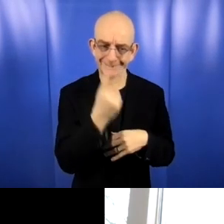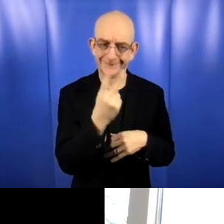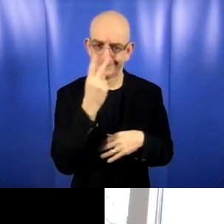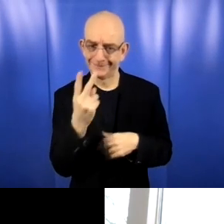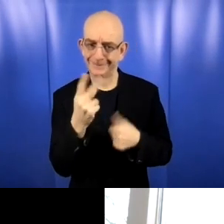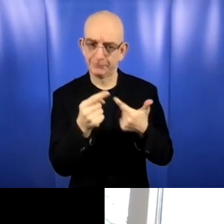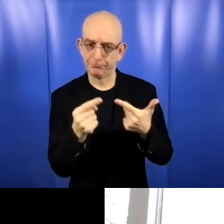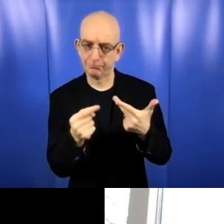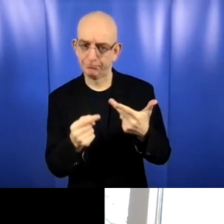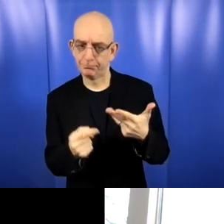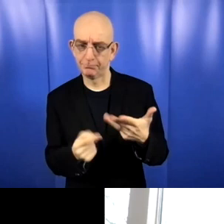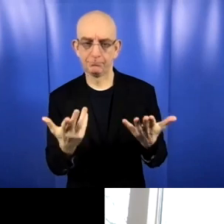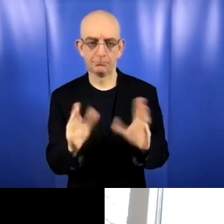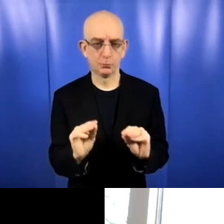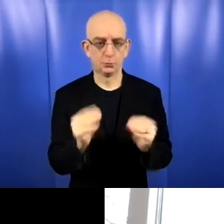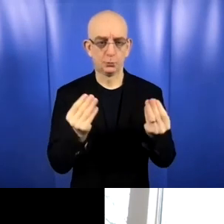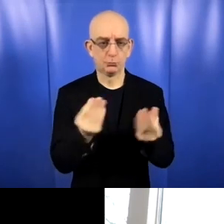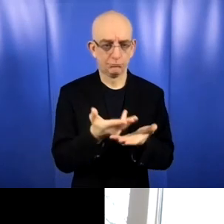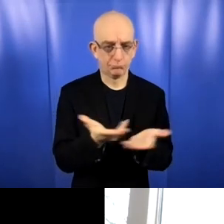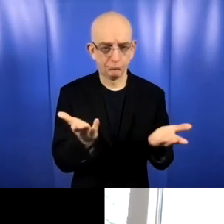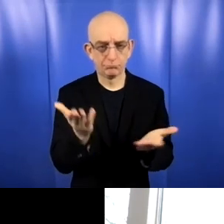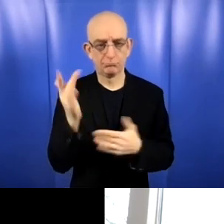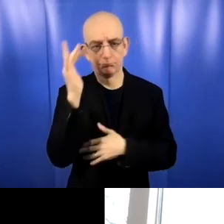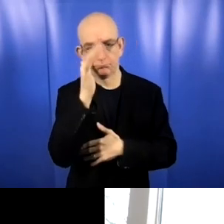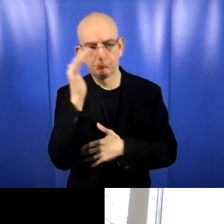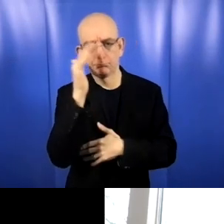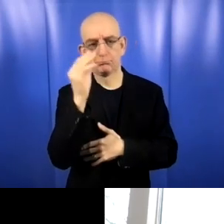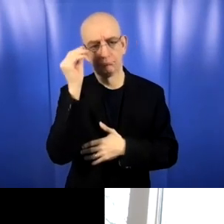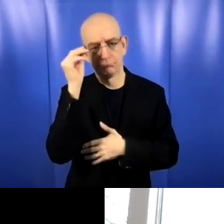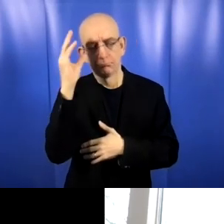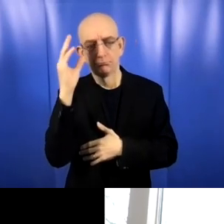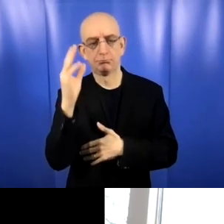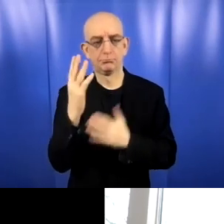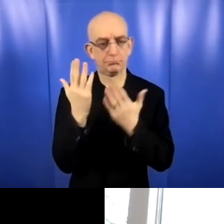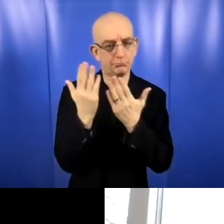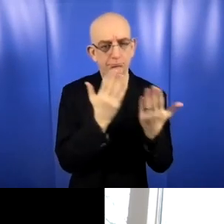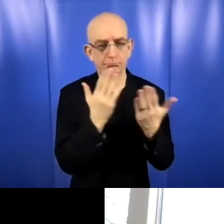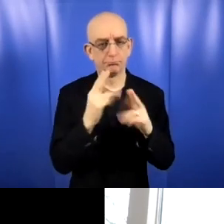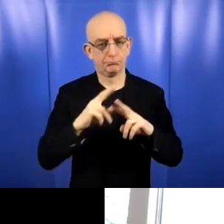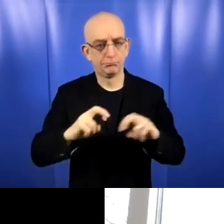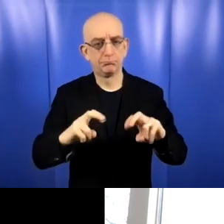alongside people with expertise from years of experience in the field.